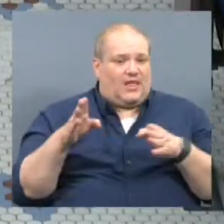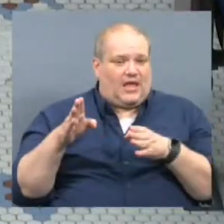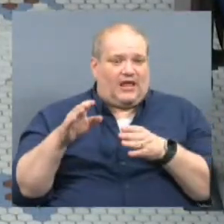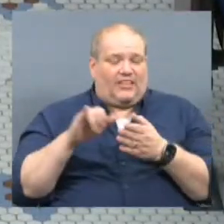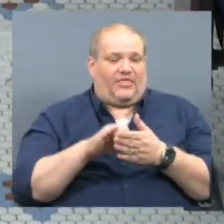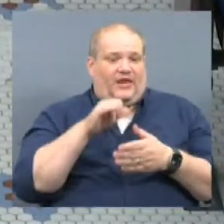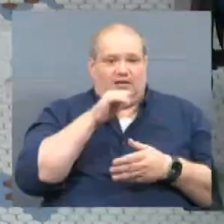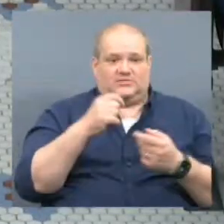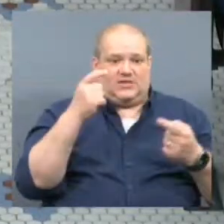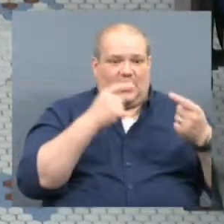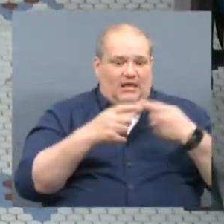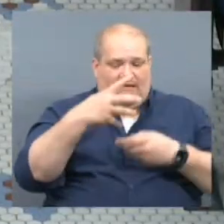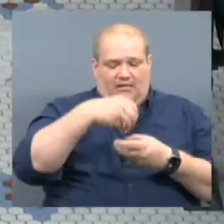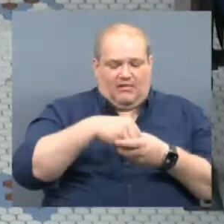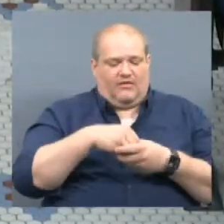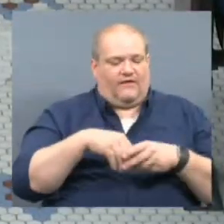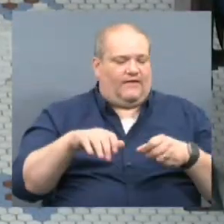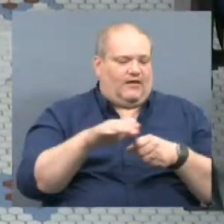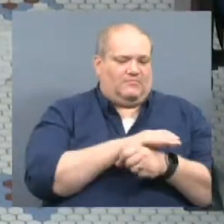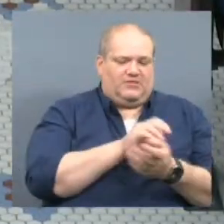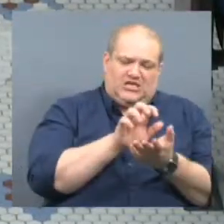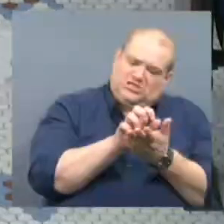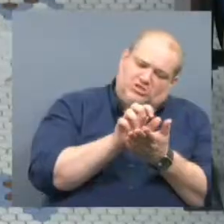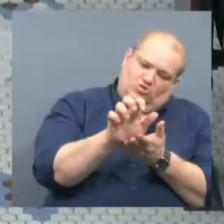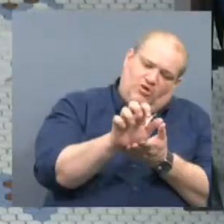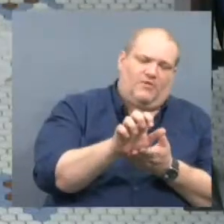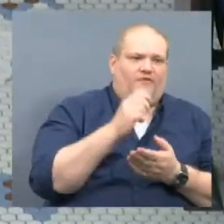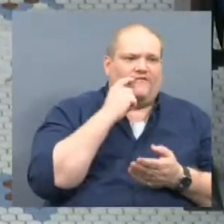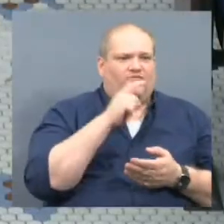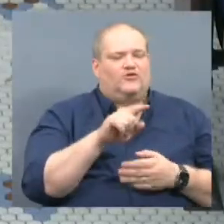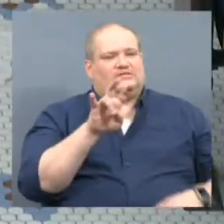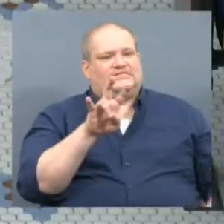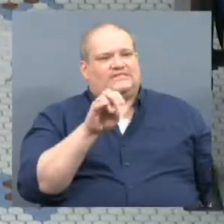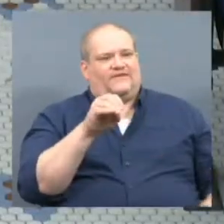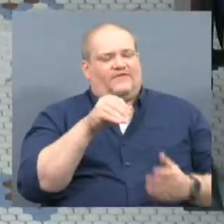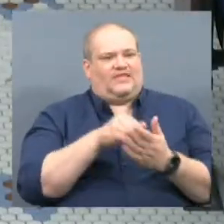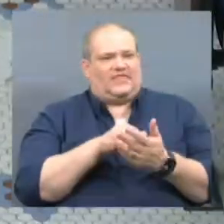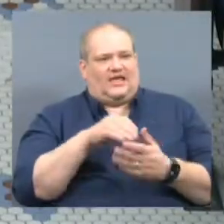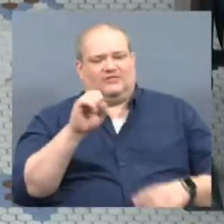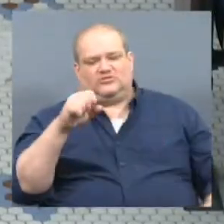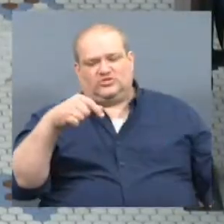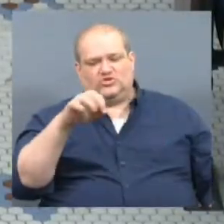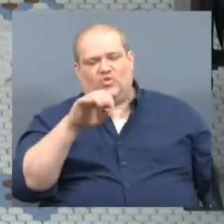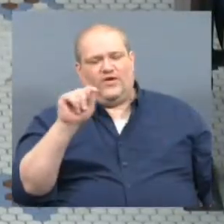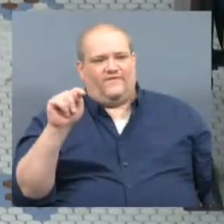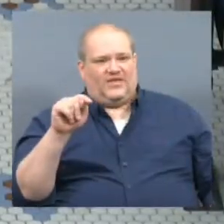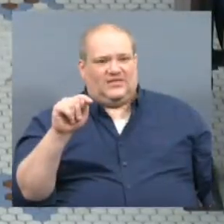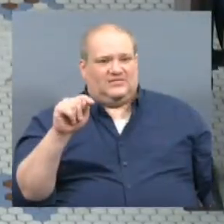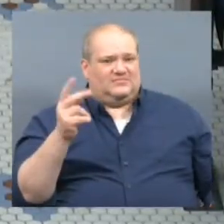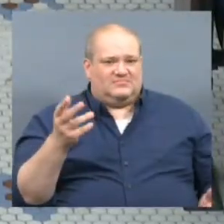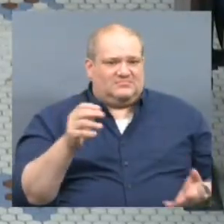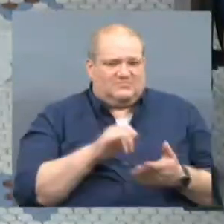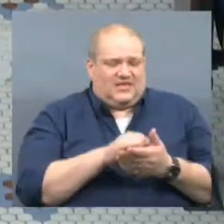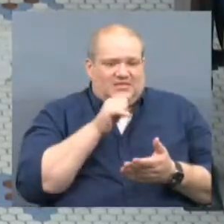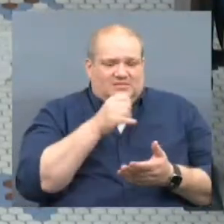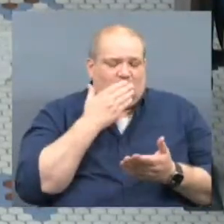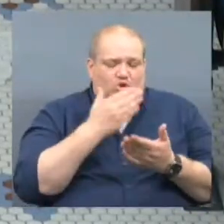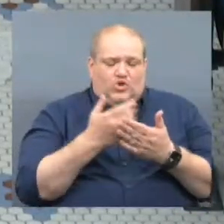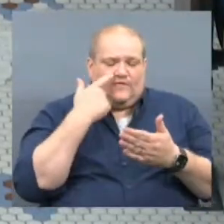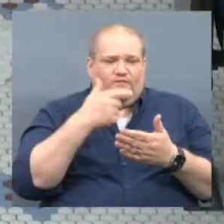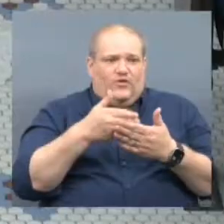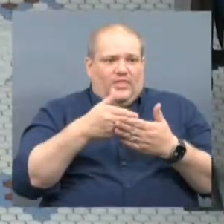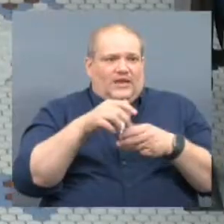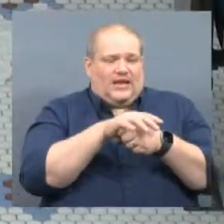that doesn't consist of a complete scrape-off of 70,000 plus square feet. That's not good for the